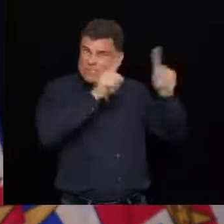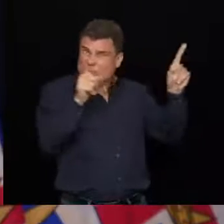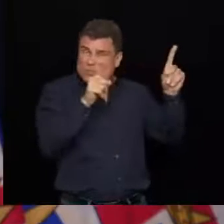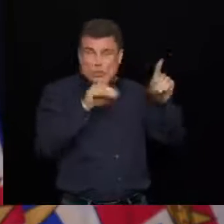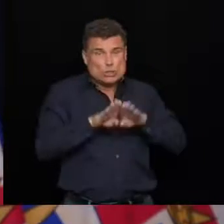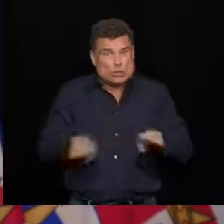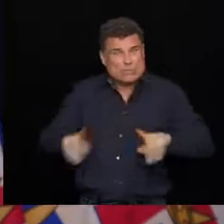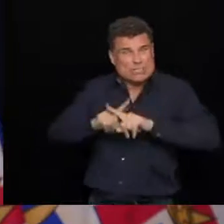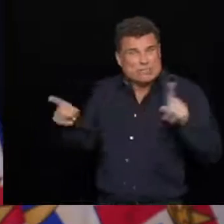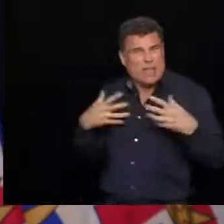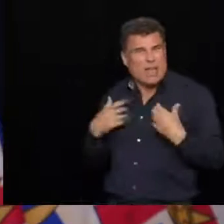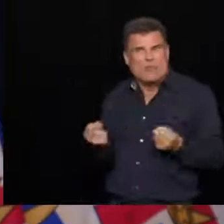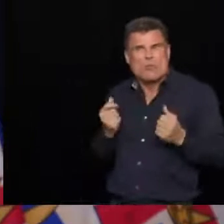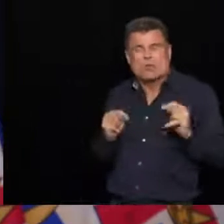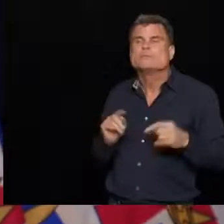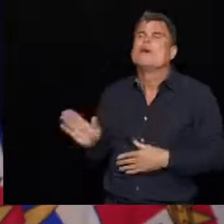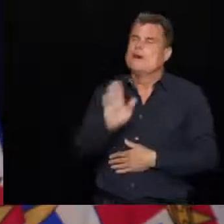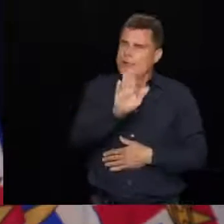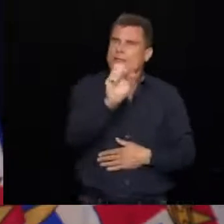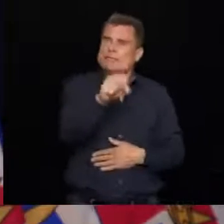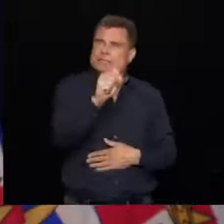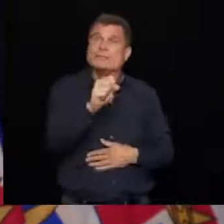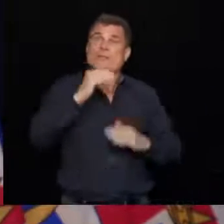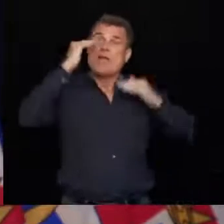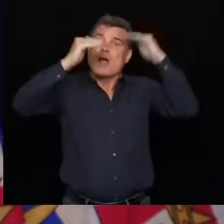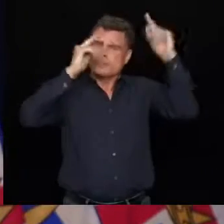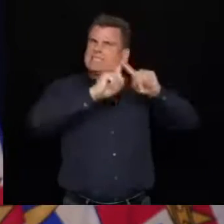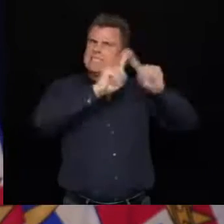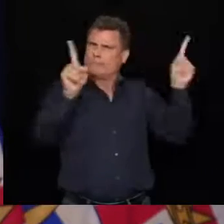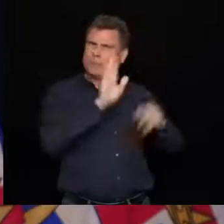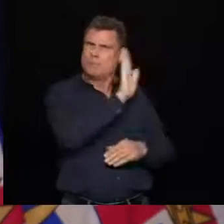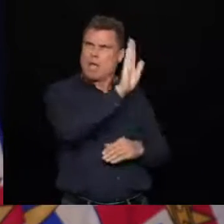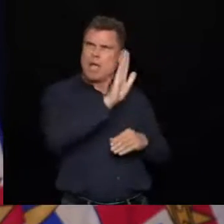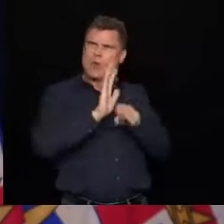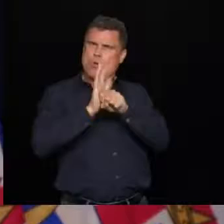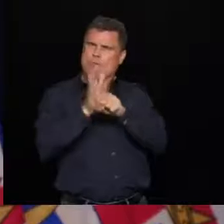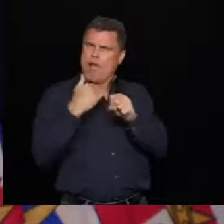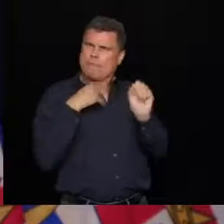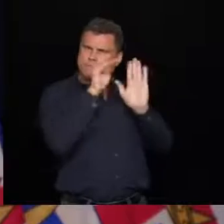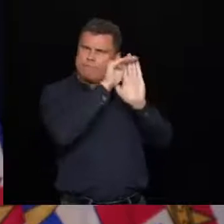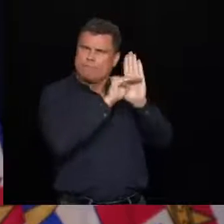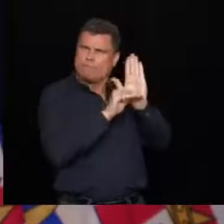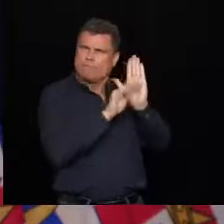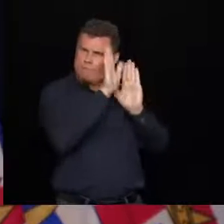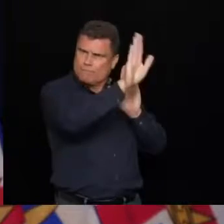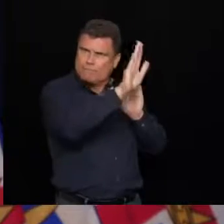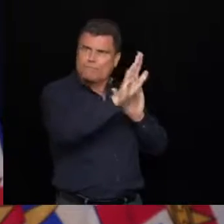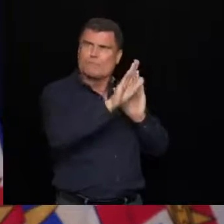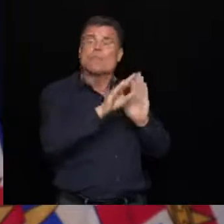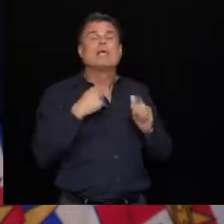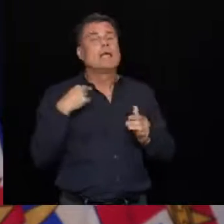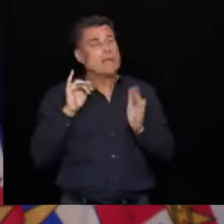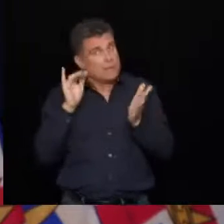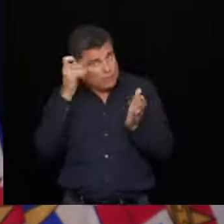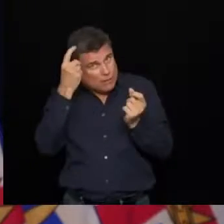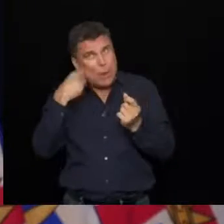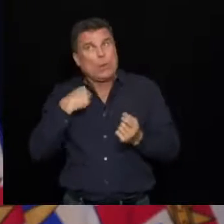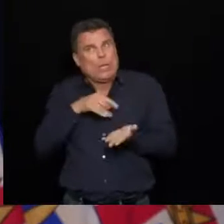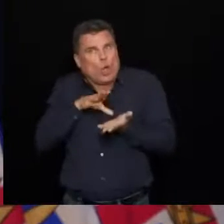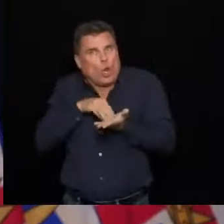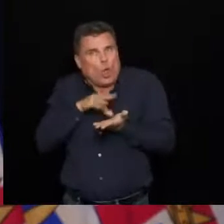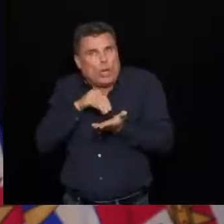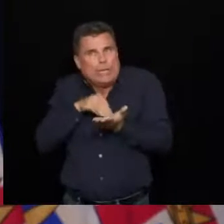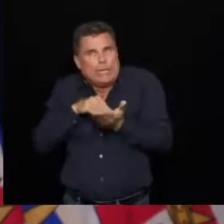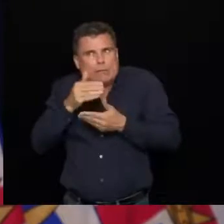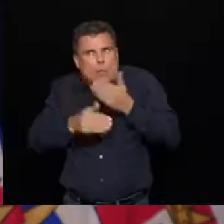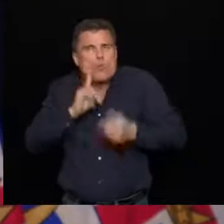as we've learned more about this virus, we need to find that balance to make sure that we are providing children with those